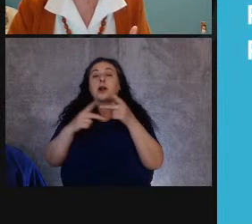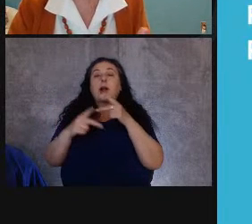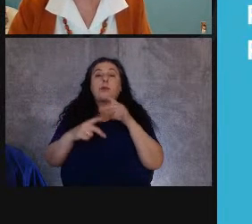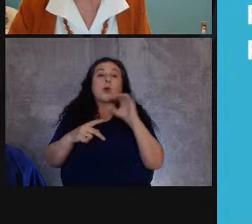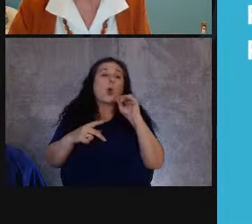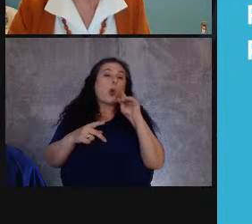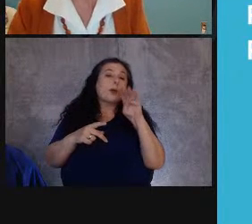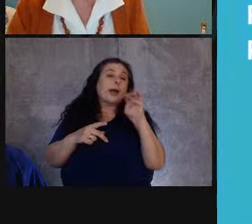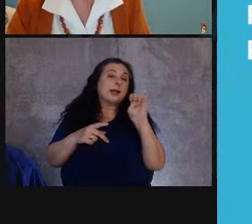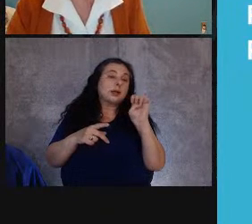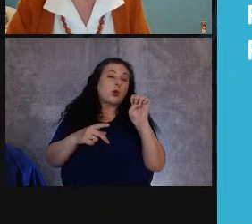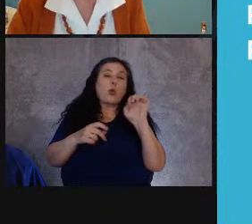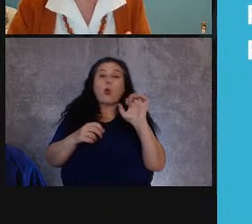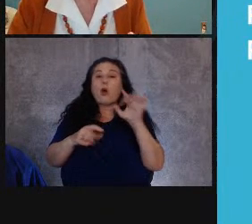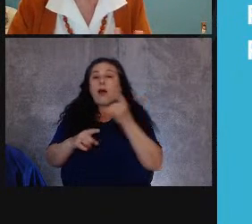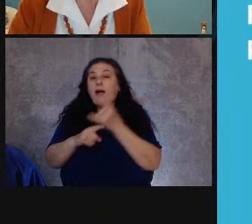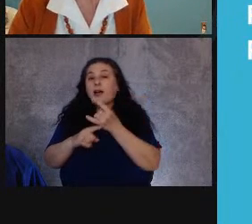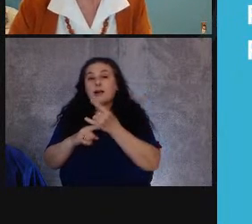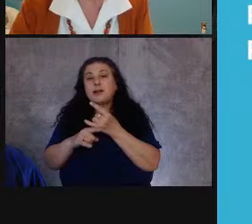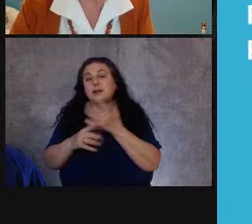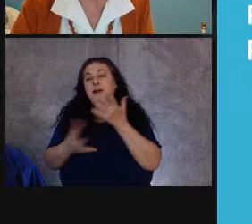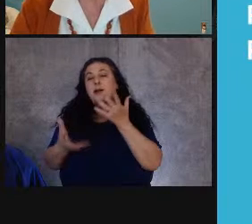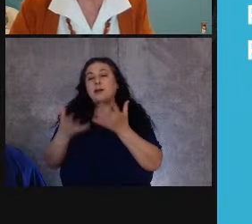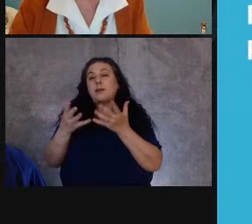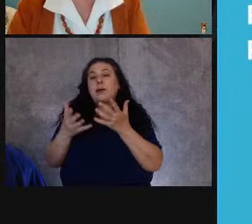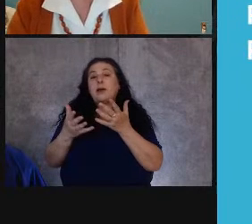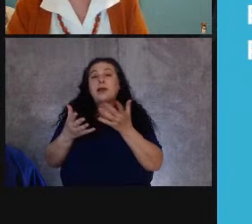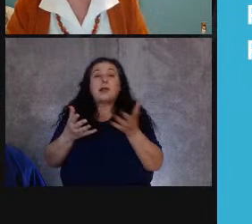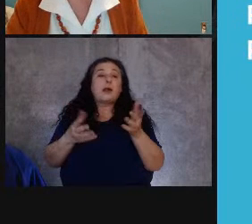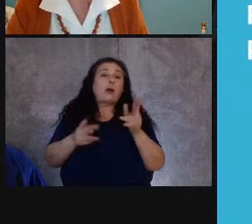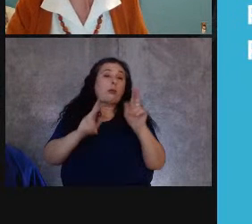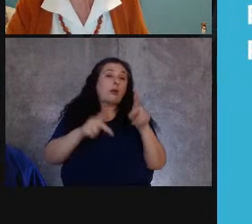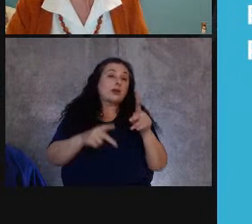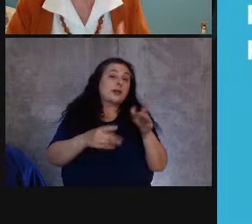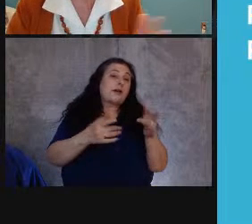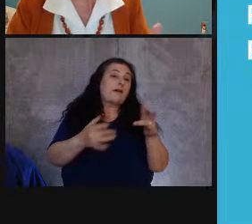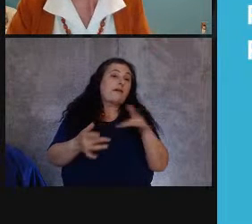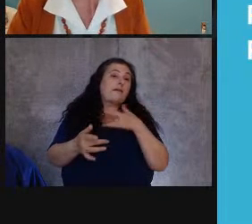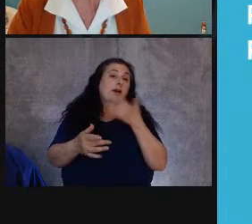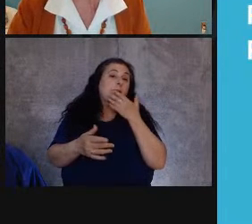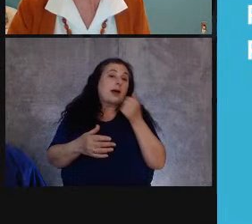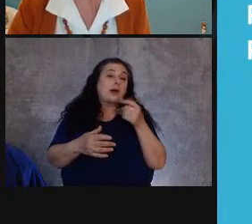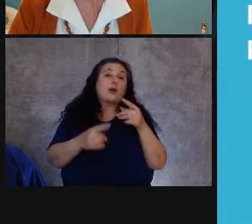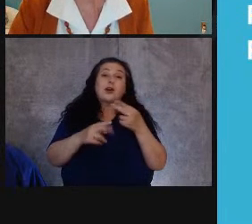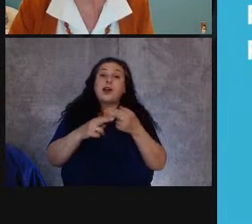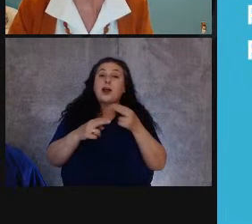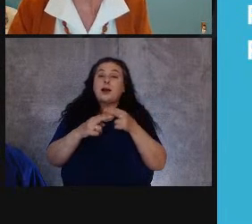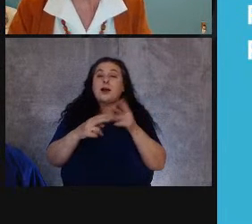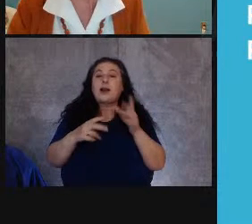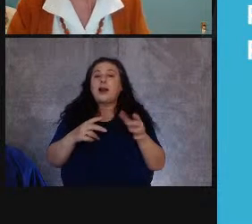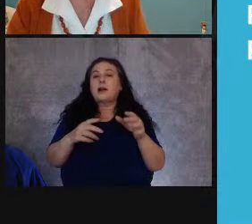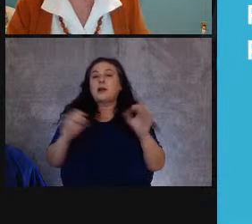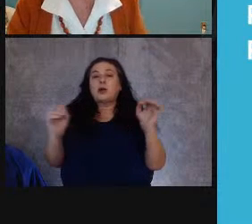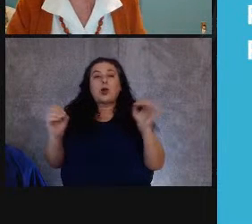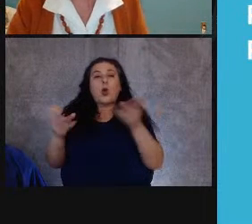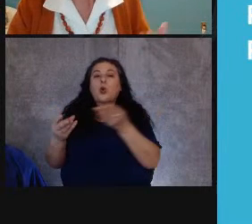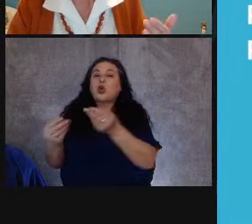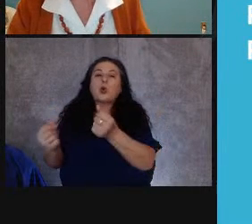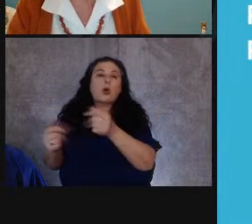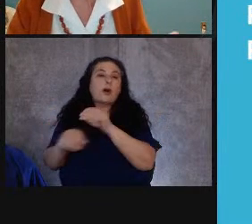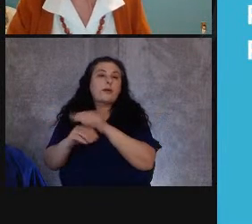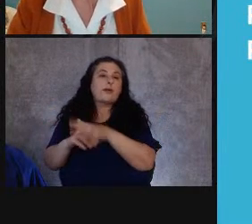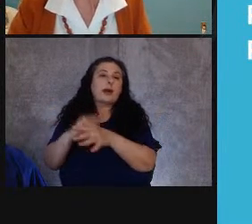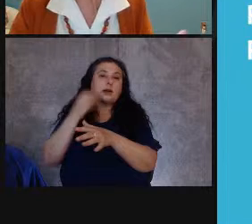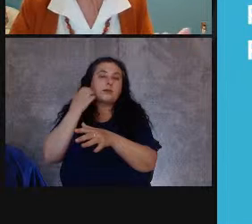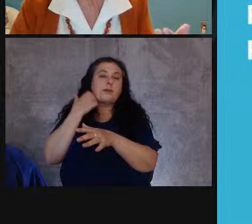opiates or alcohol, which might make a person feel better temporarily, but obviously had little or no curative effect.